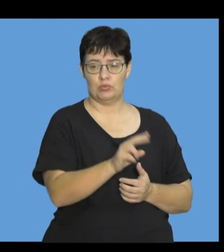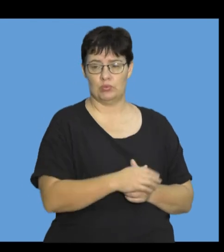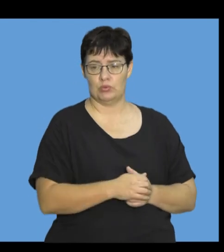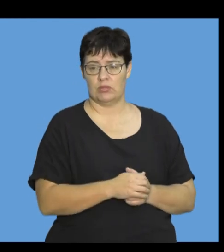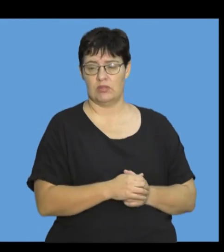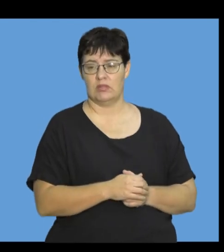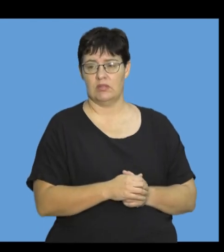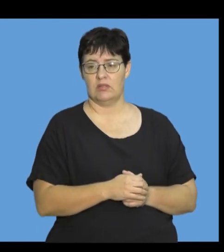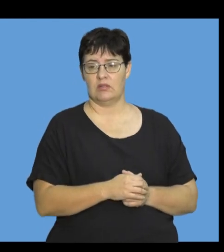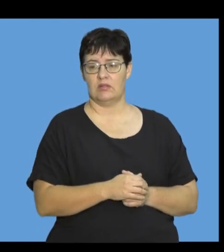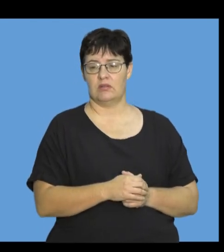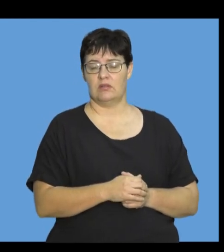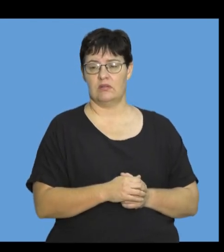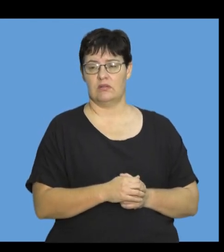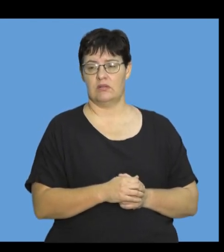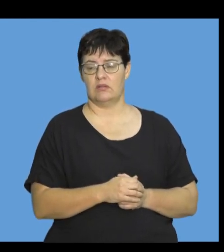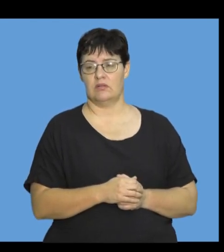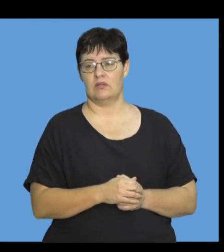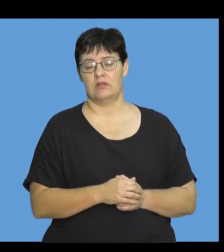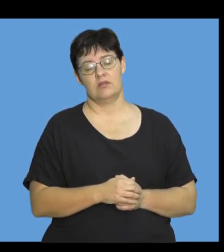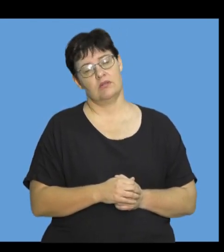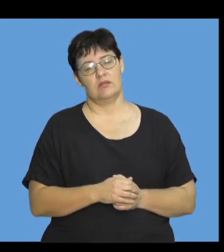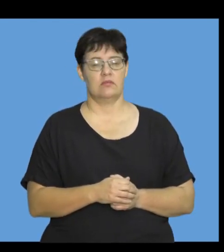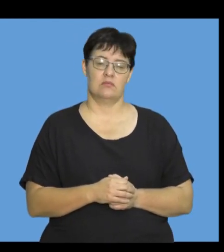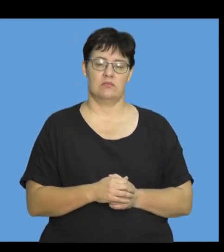2 to the exponent of